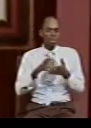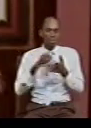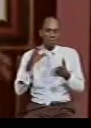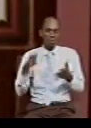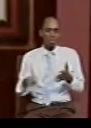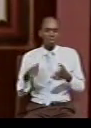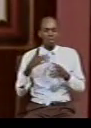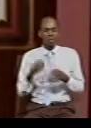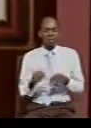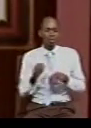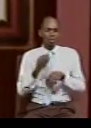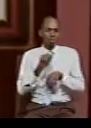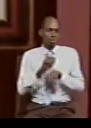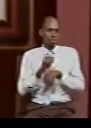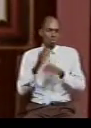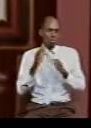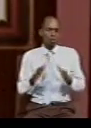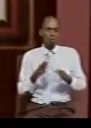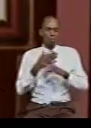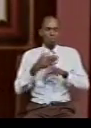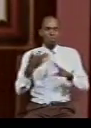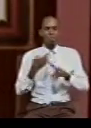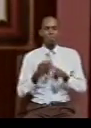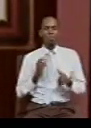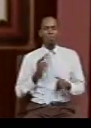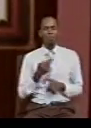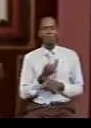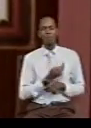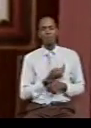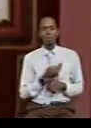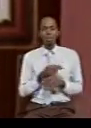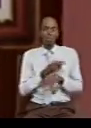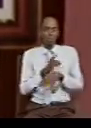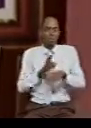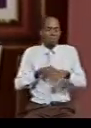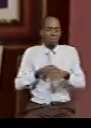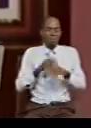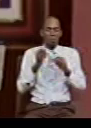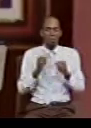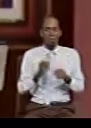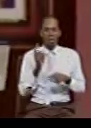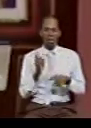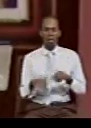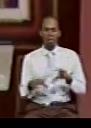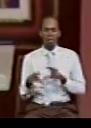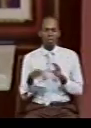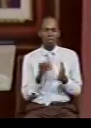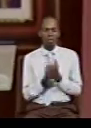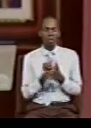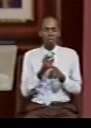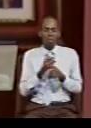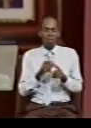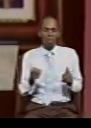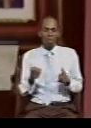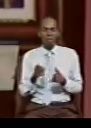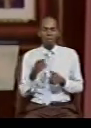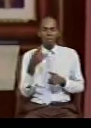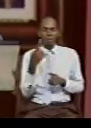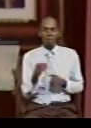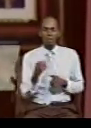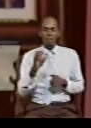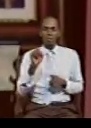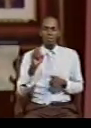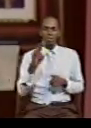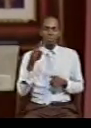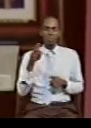us? Natural power could not do that. But super came in. The stone was